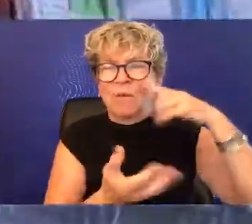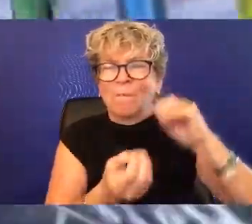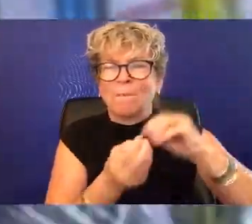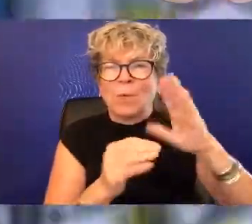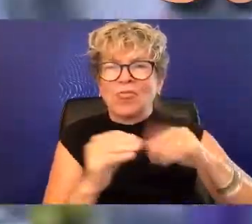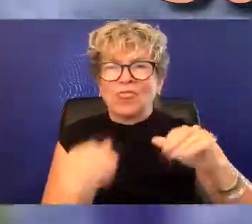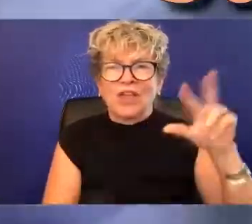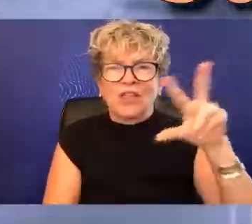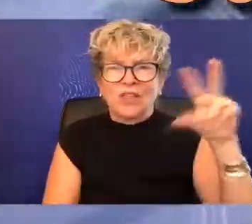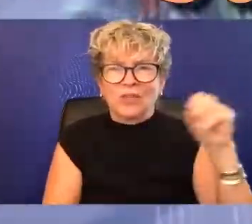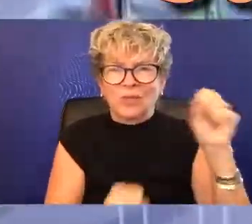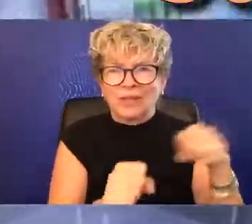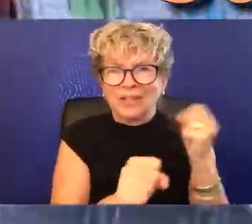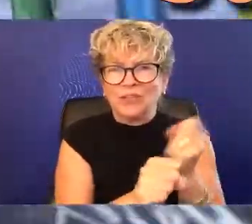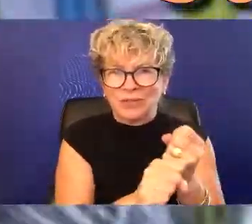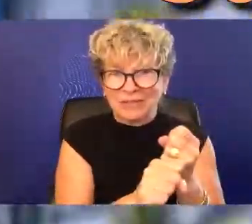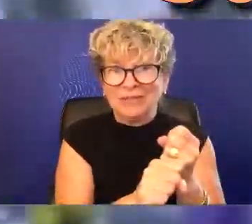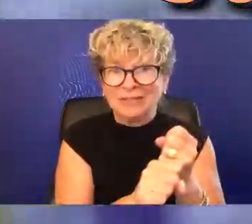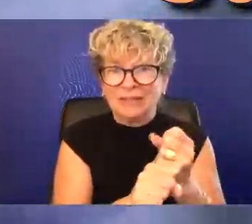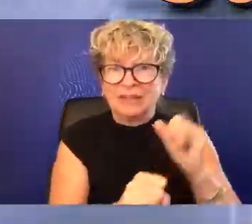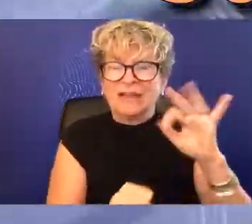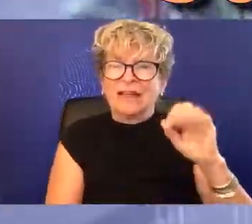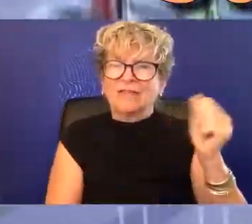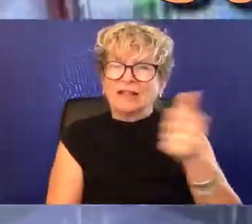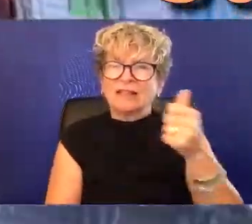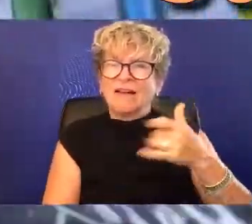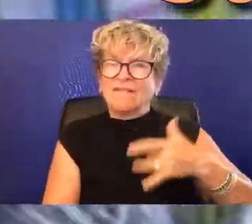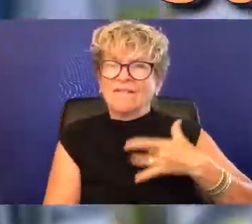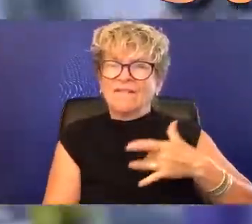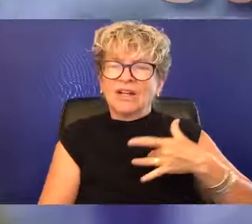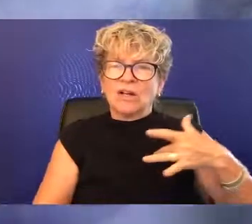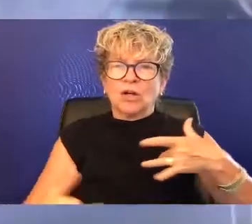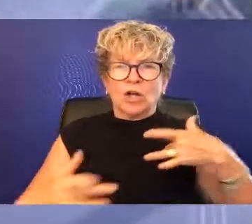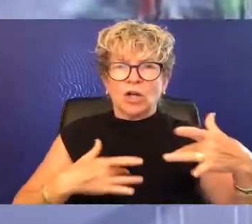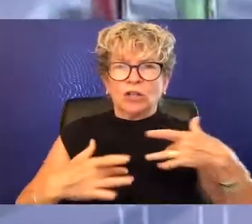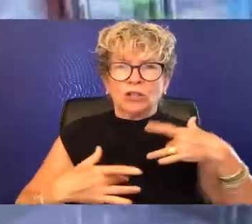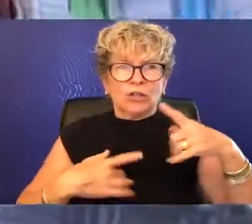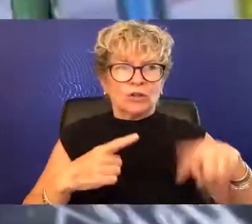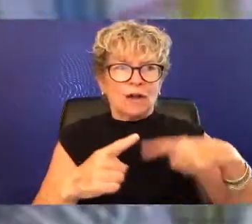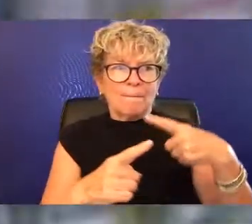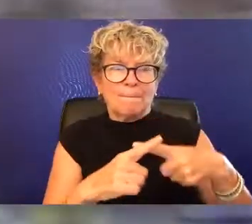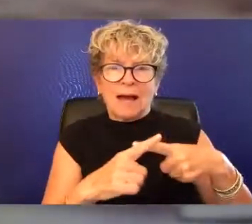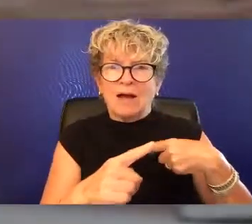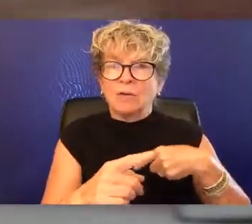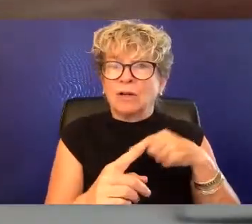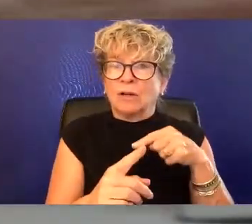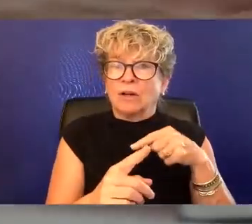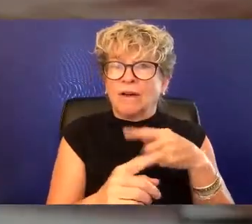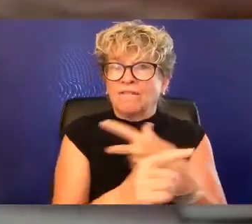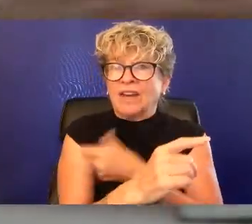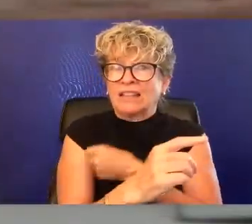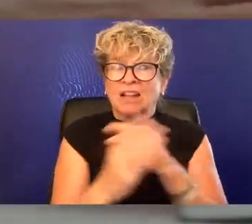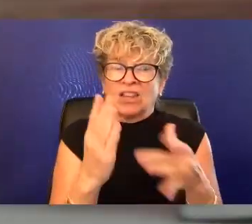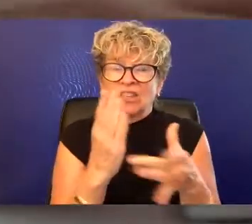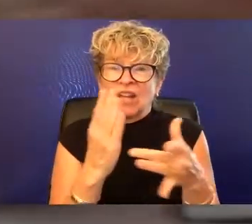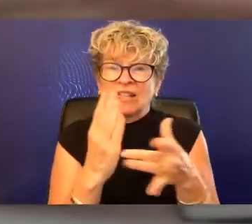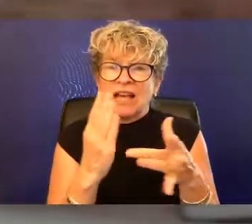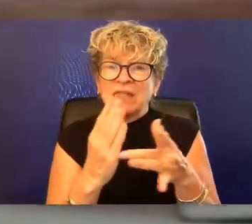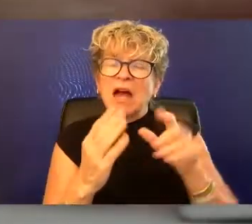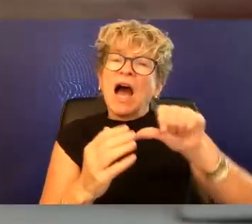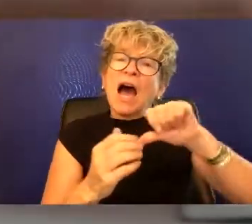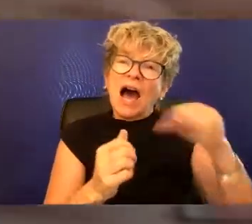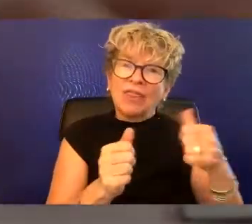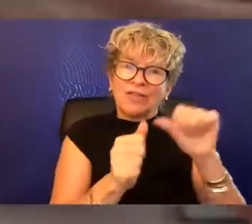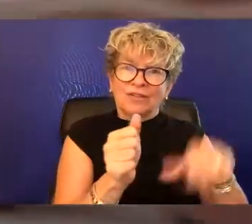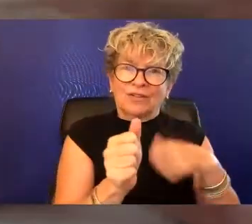been in use and studied for over 30 years. If you're still concerned about the use of newer vaccine technology,